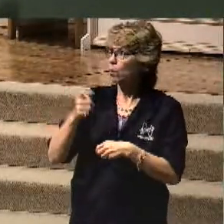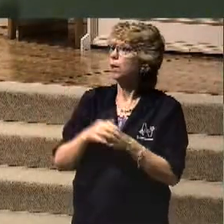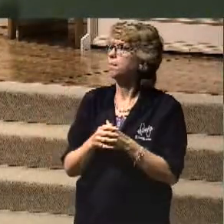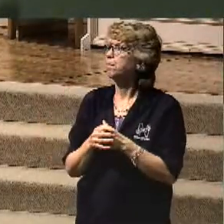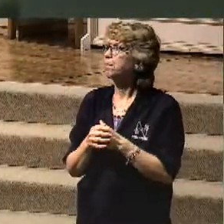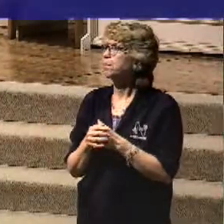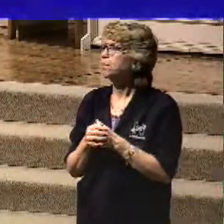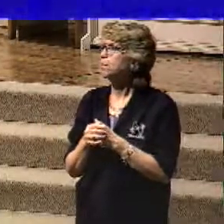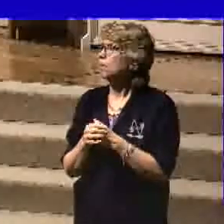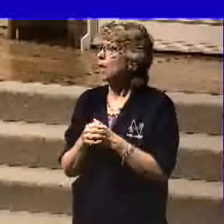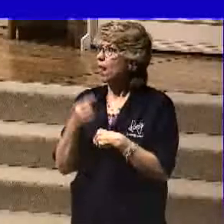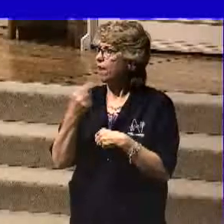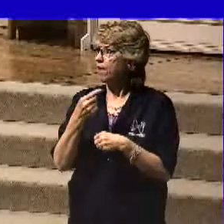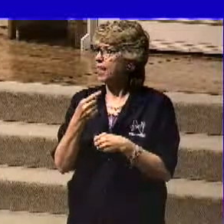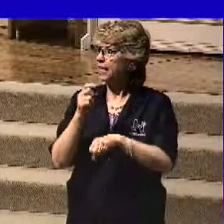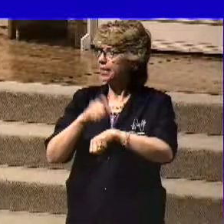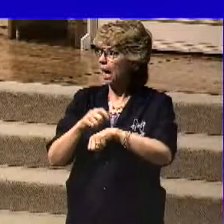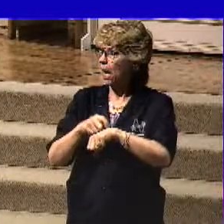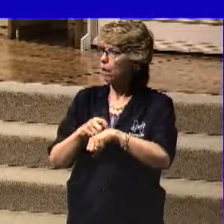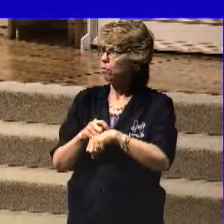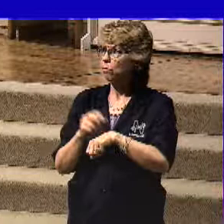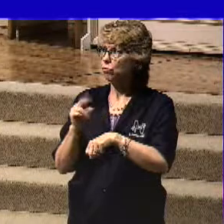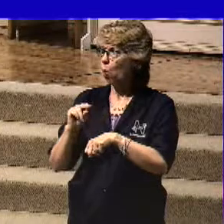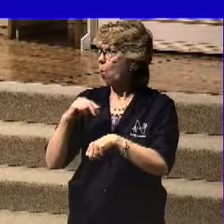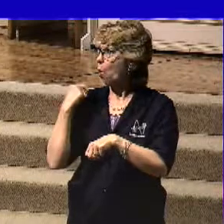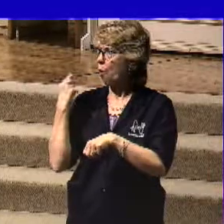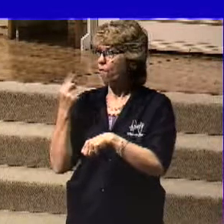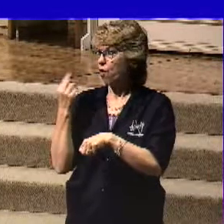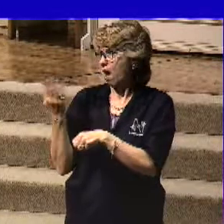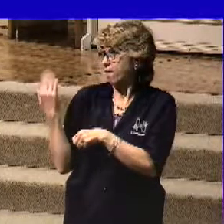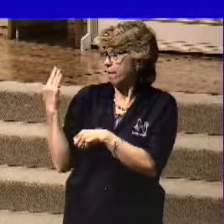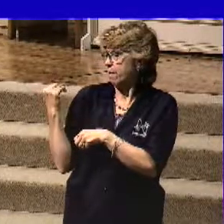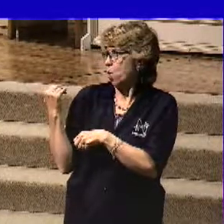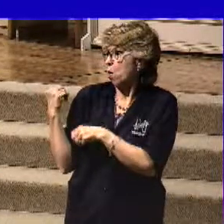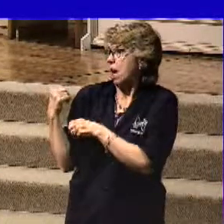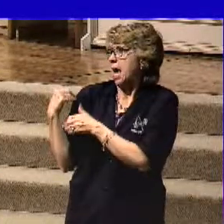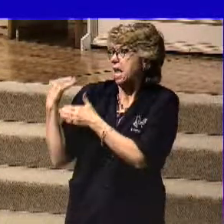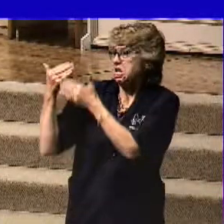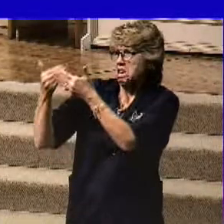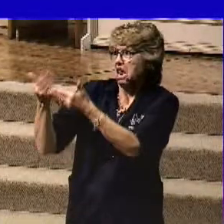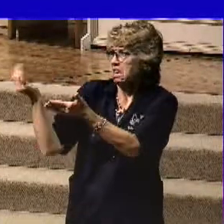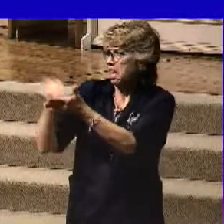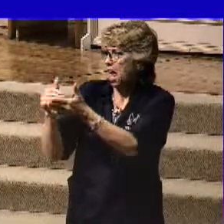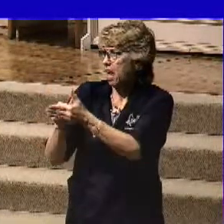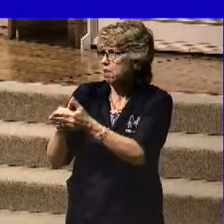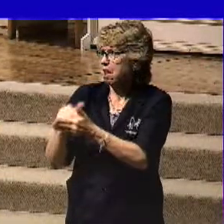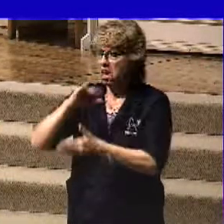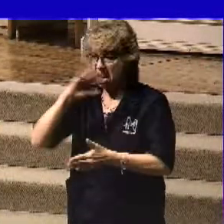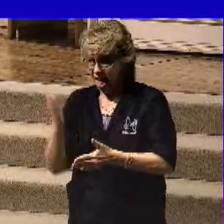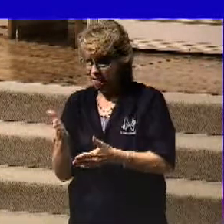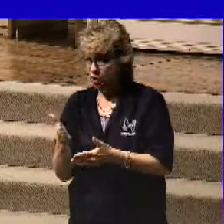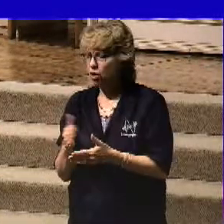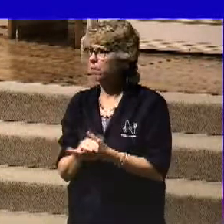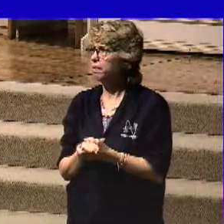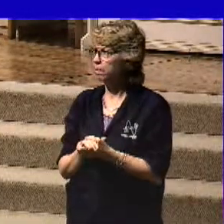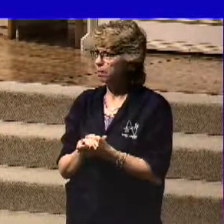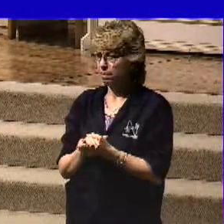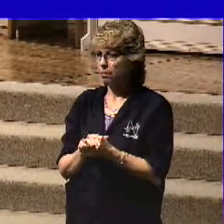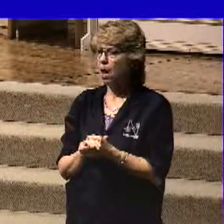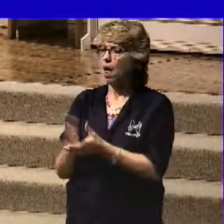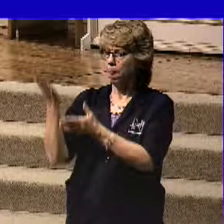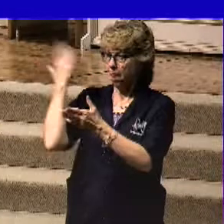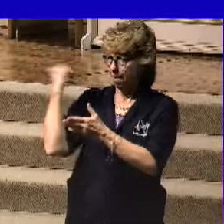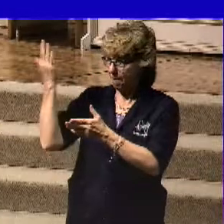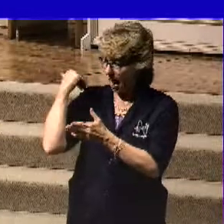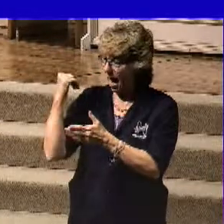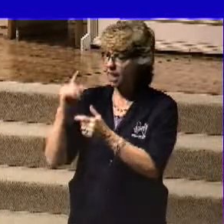world to this time, no, nor ever shall be. If Jesus said there's never a day ever in the past